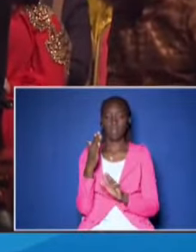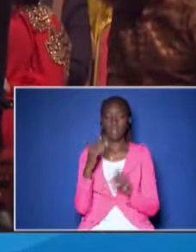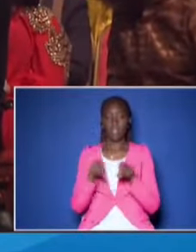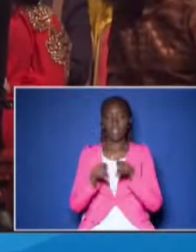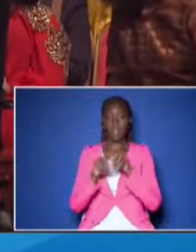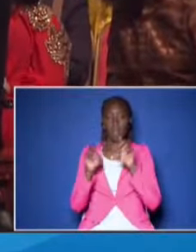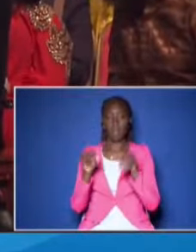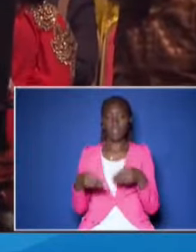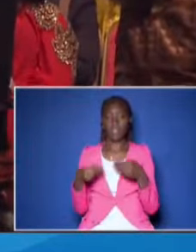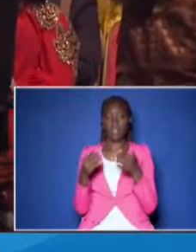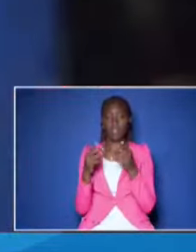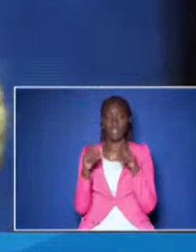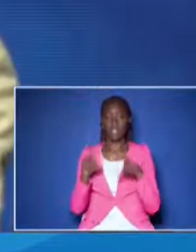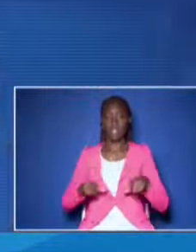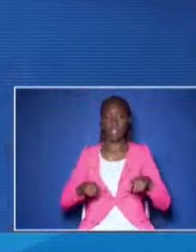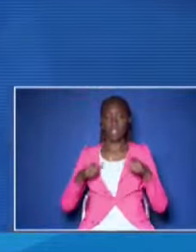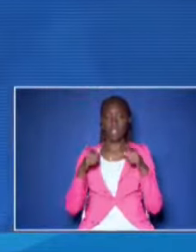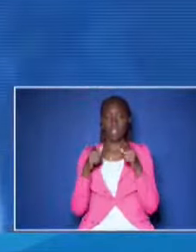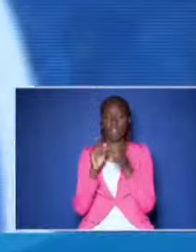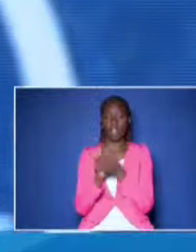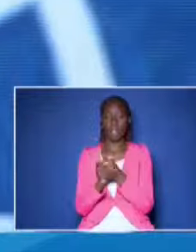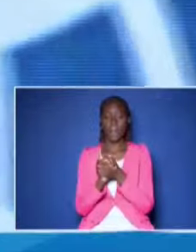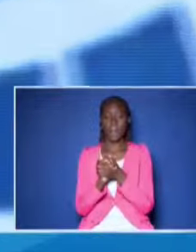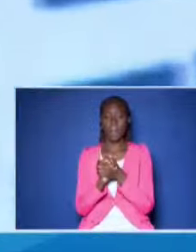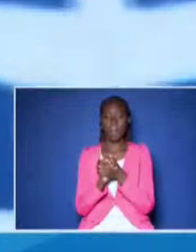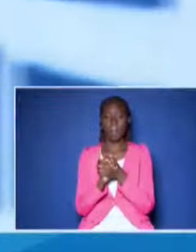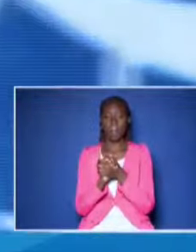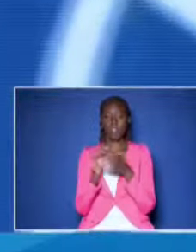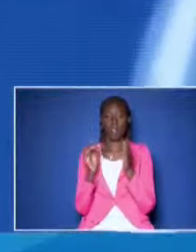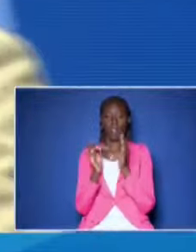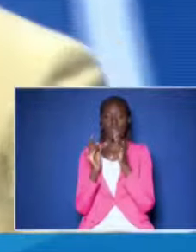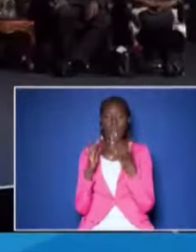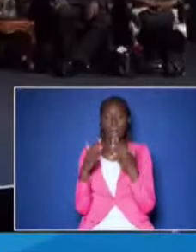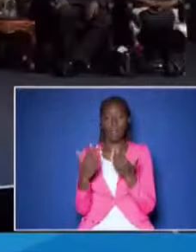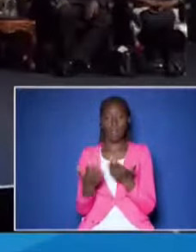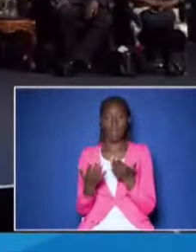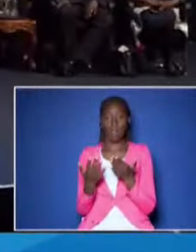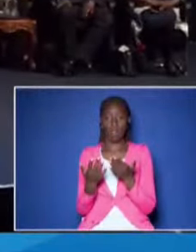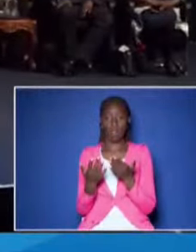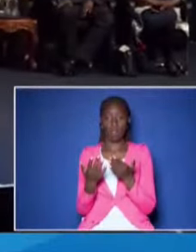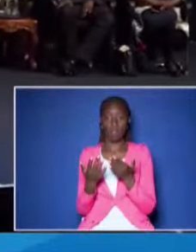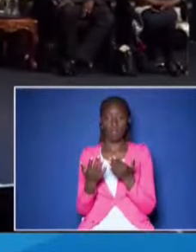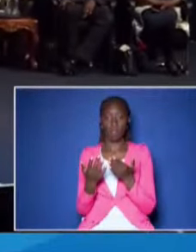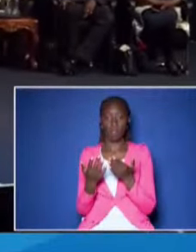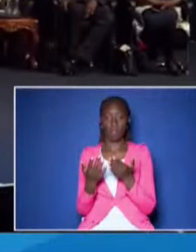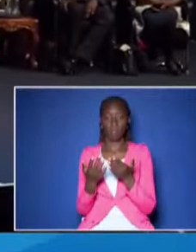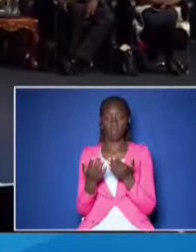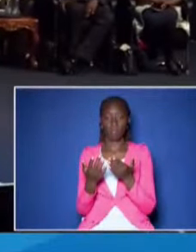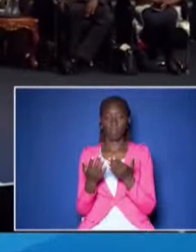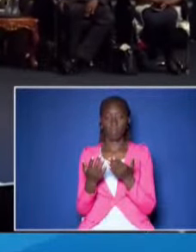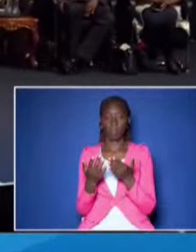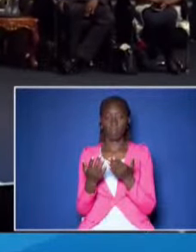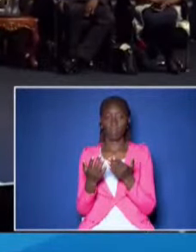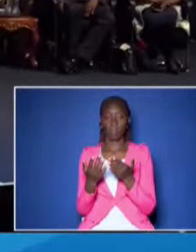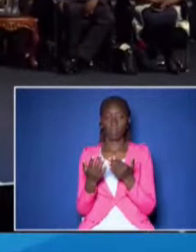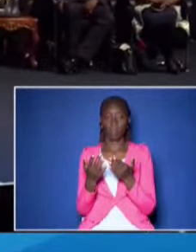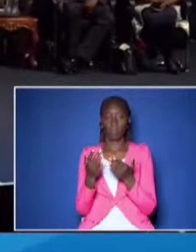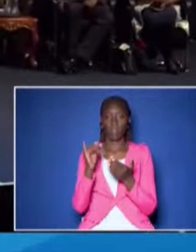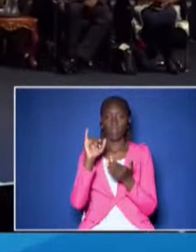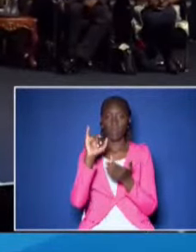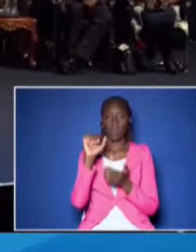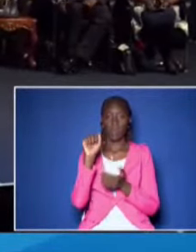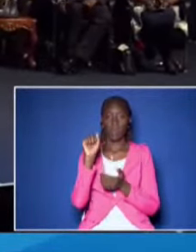gives life the Bible Isaiah